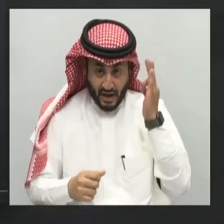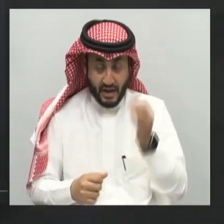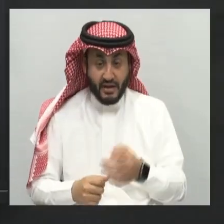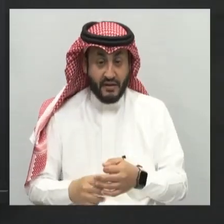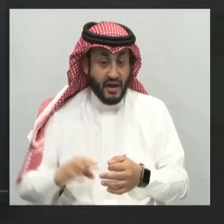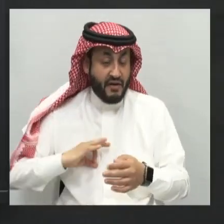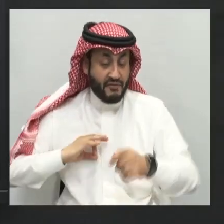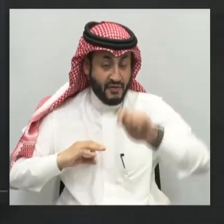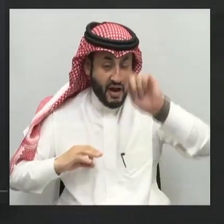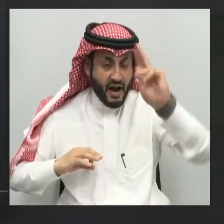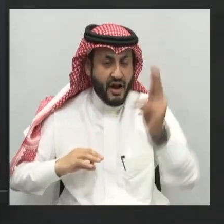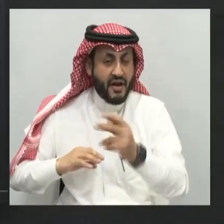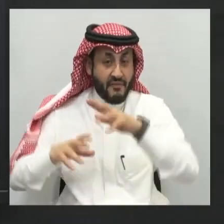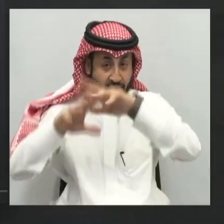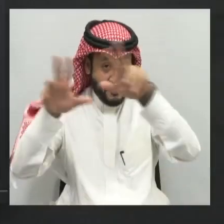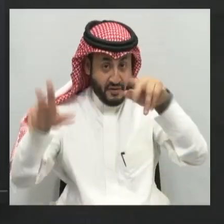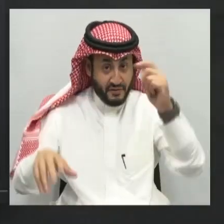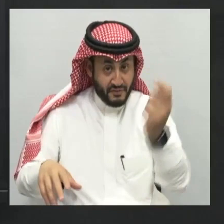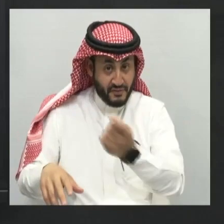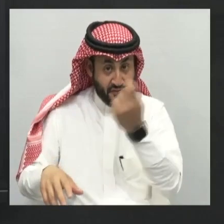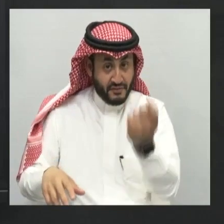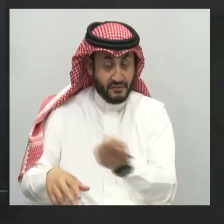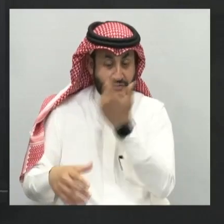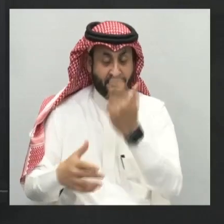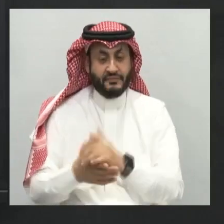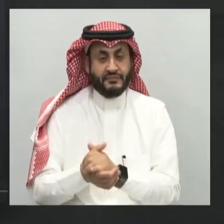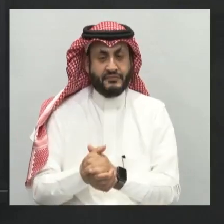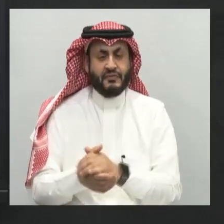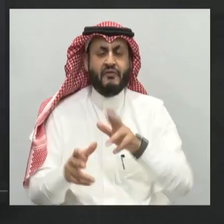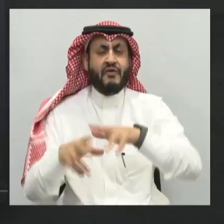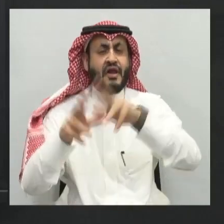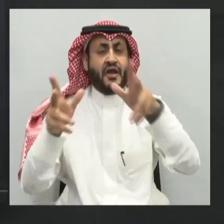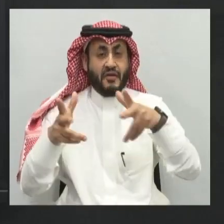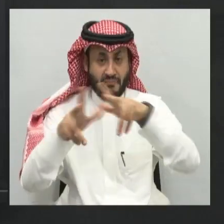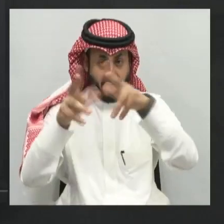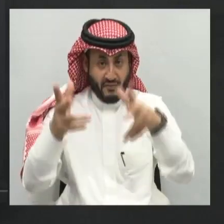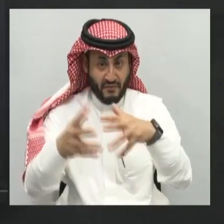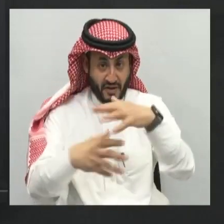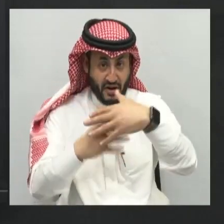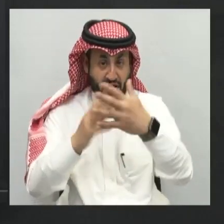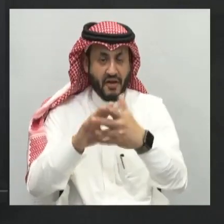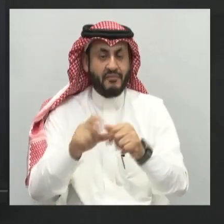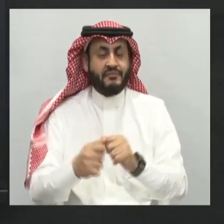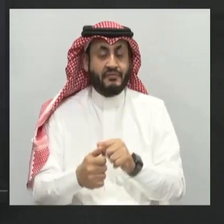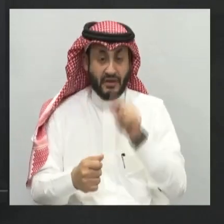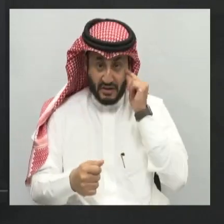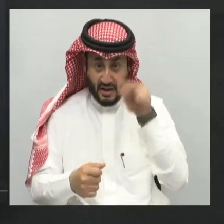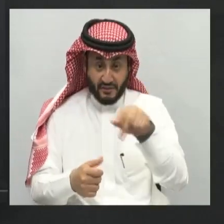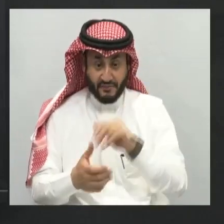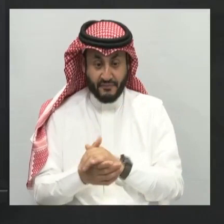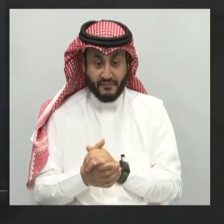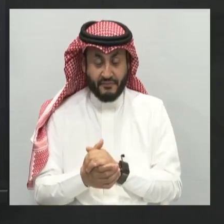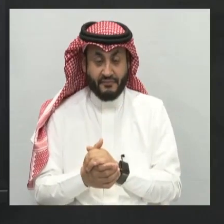air? Some people get creative. They can actually make shapes with their bodies. Can you do that? So